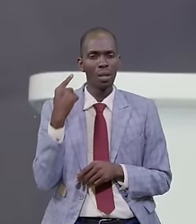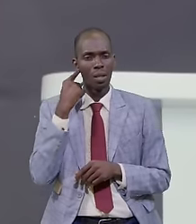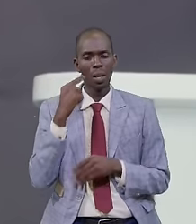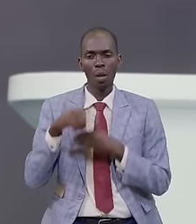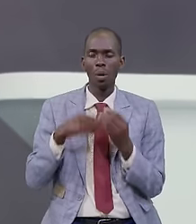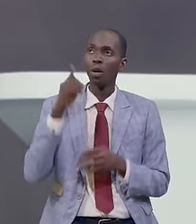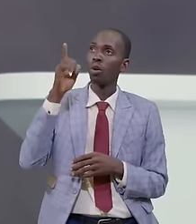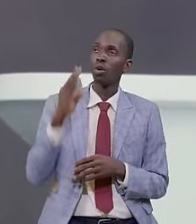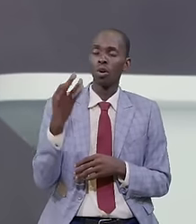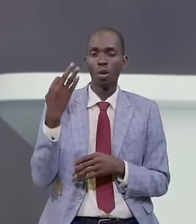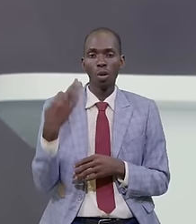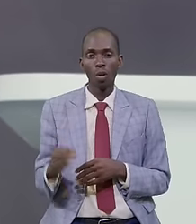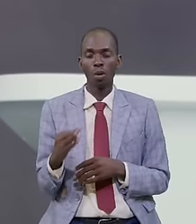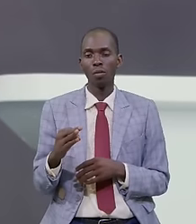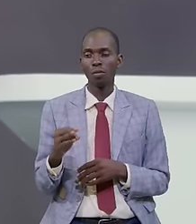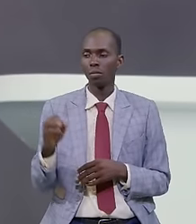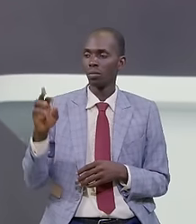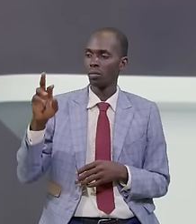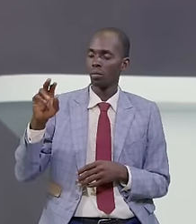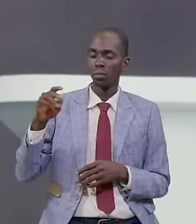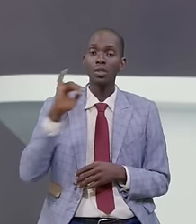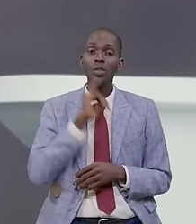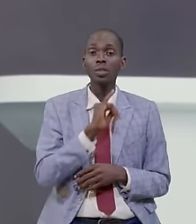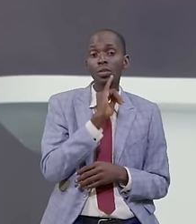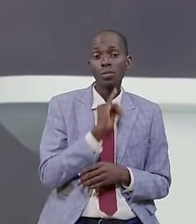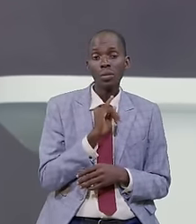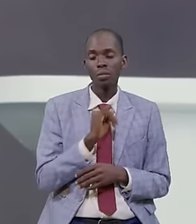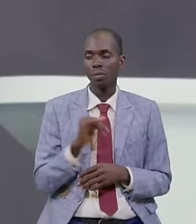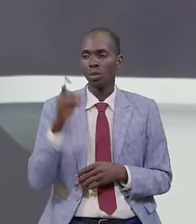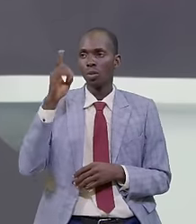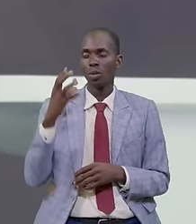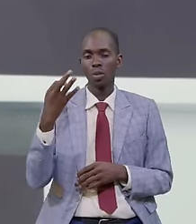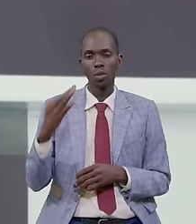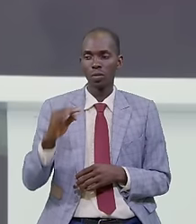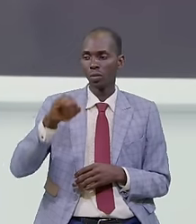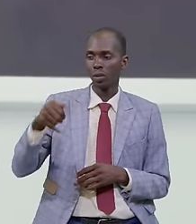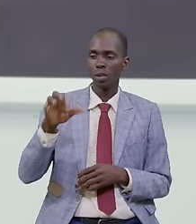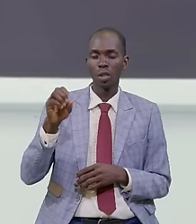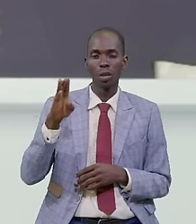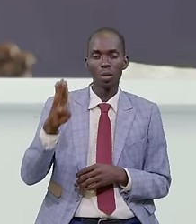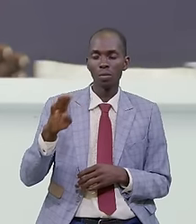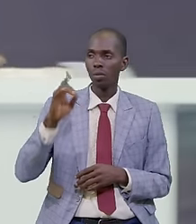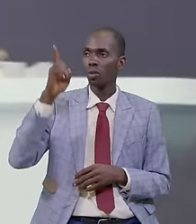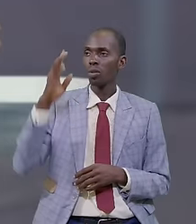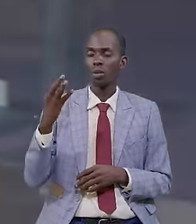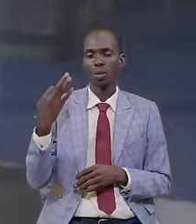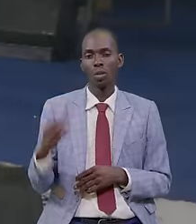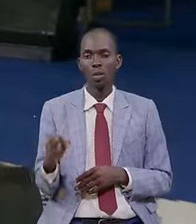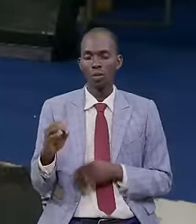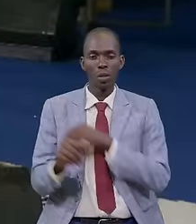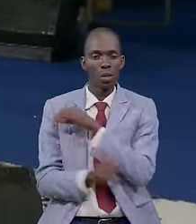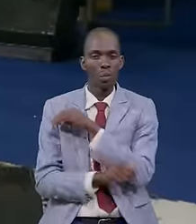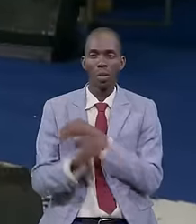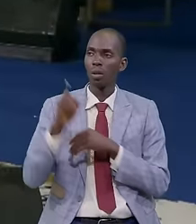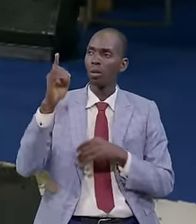the God of Isaac. He had known him and said, I will go with you.